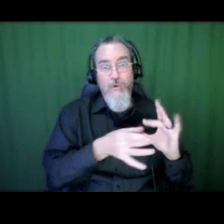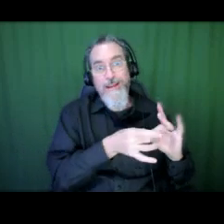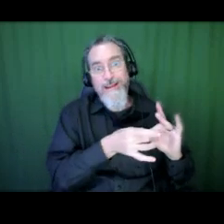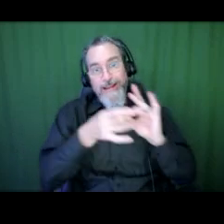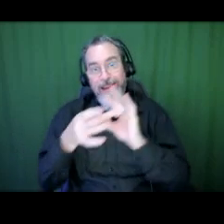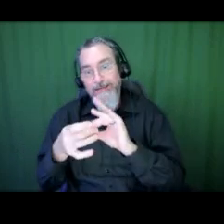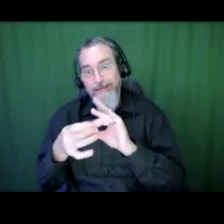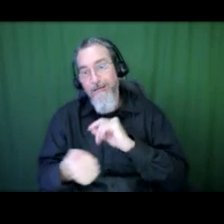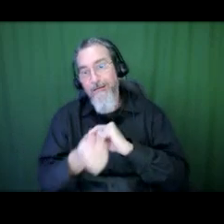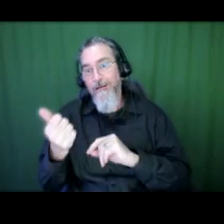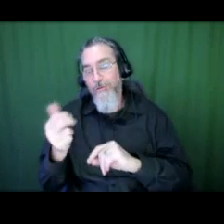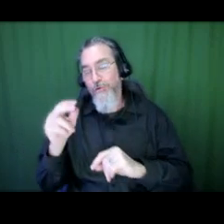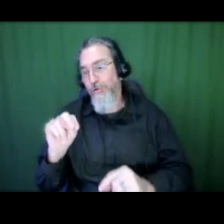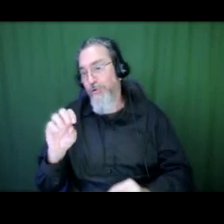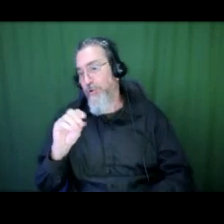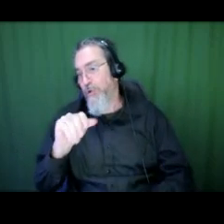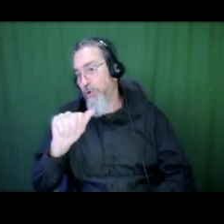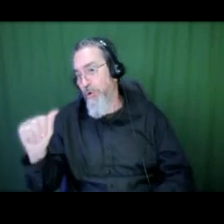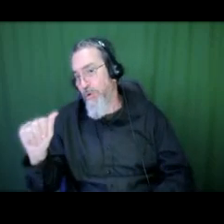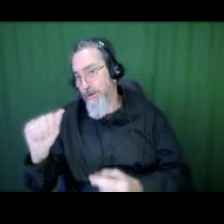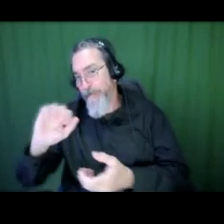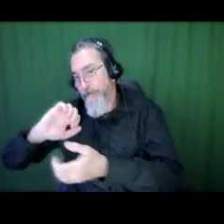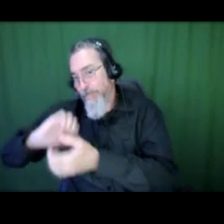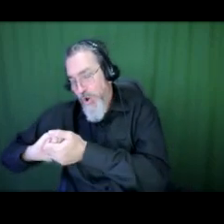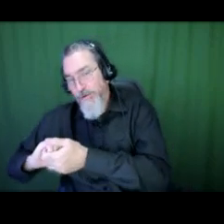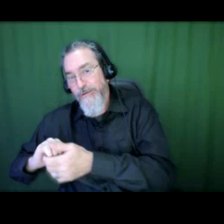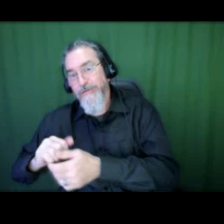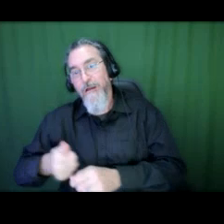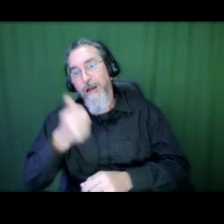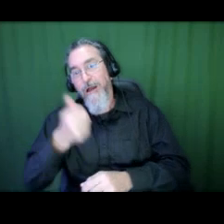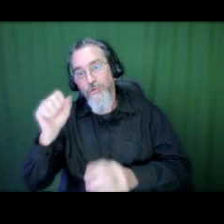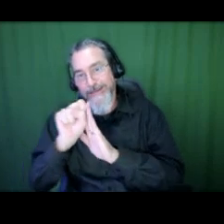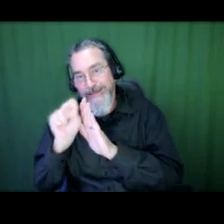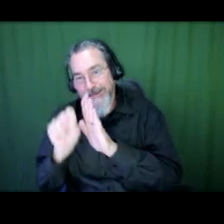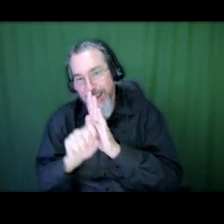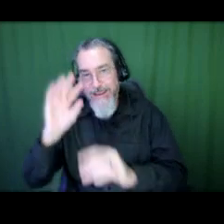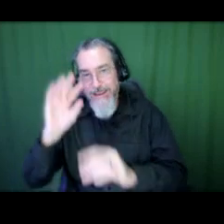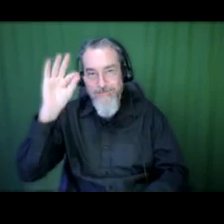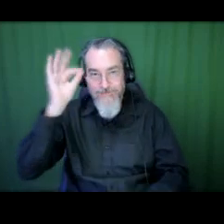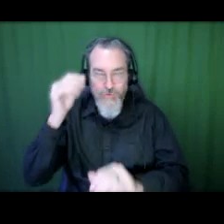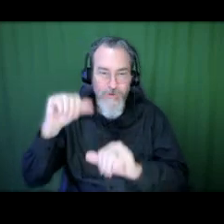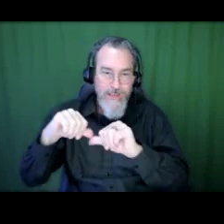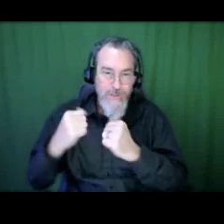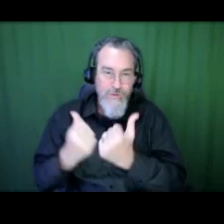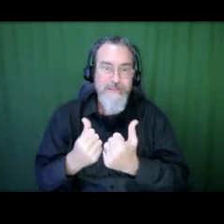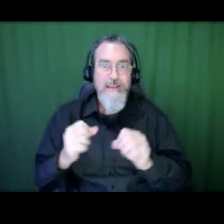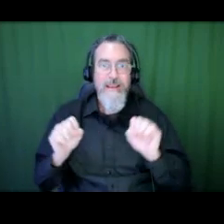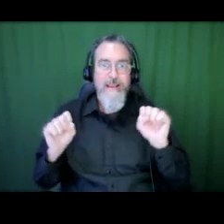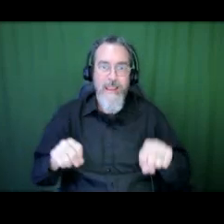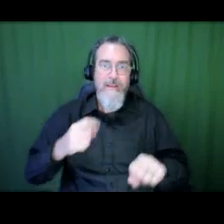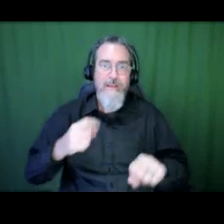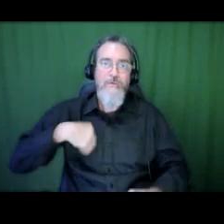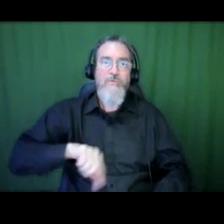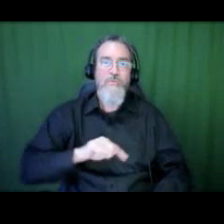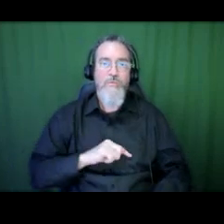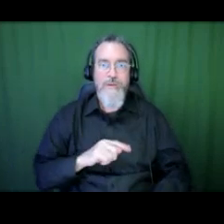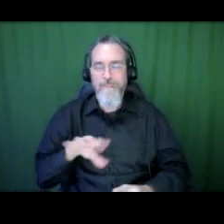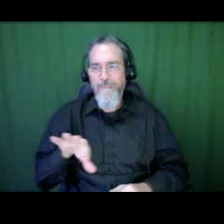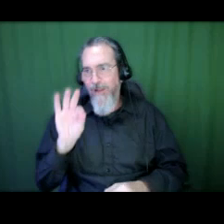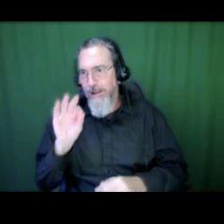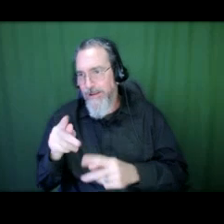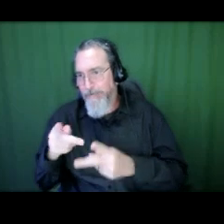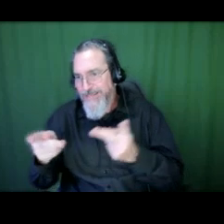Alaska, and primarily working to work with state and federal agencies to also find positions for our Sentinels and Guardians, those that receive this training,